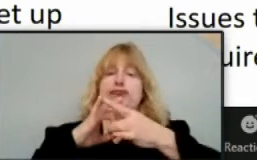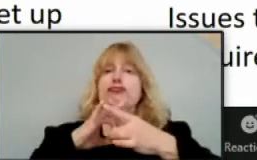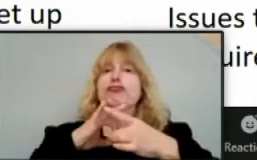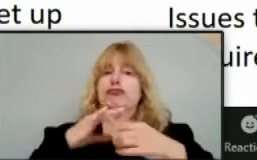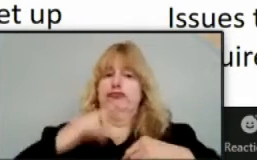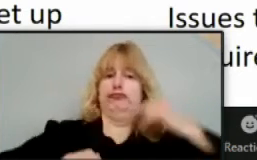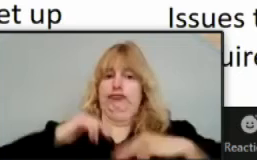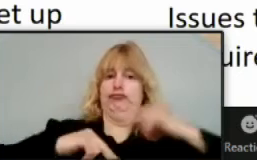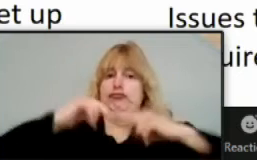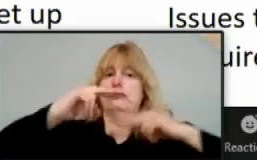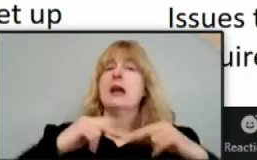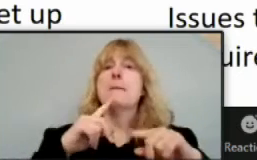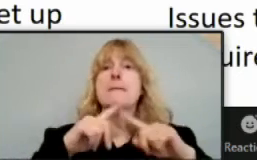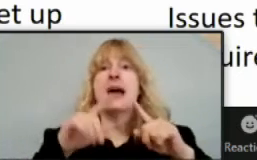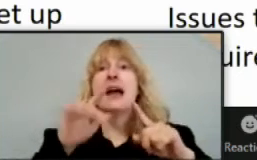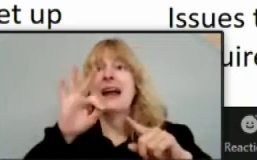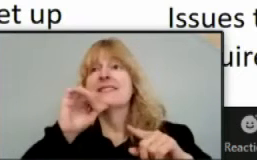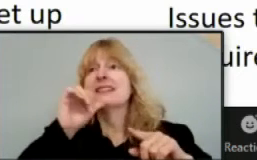vaccine in both